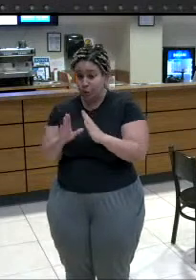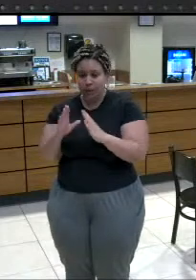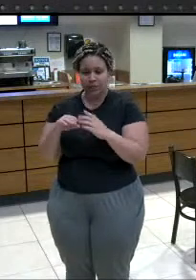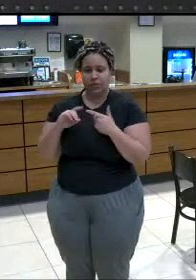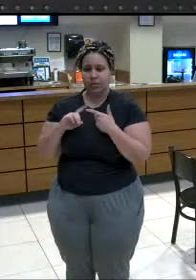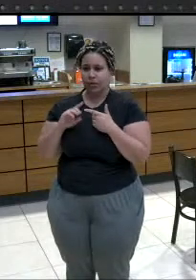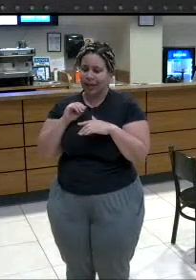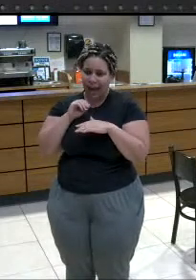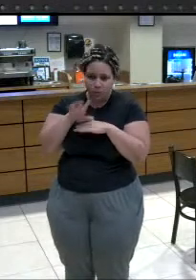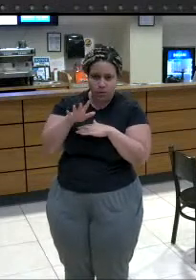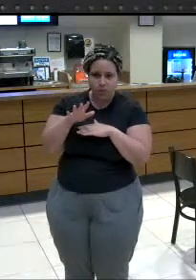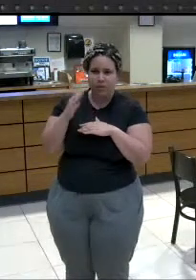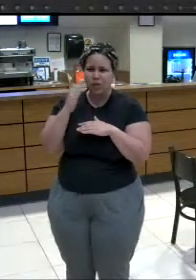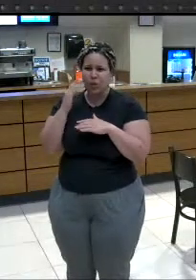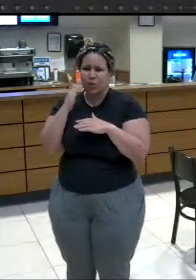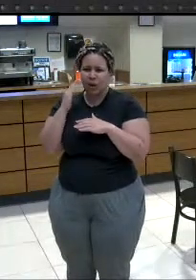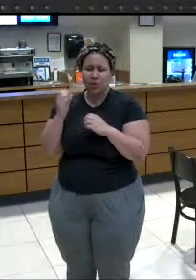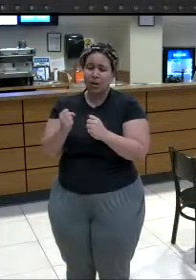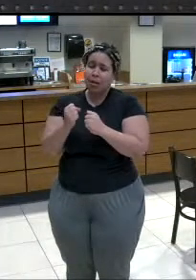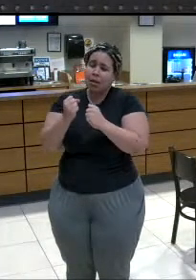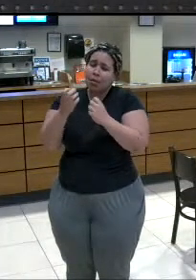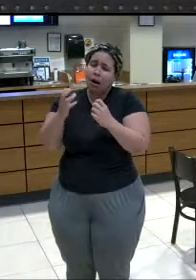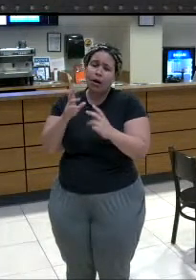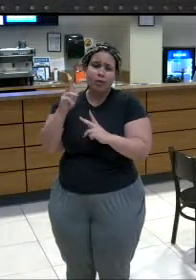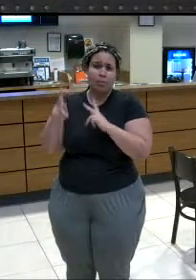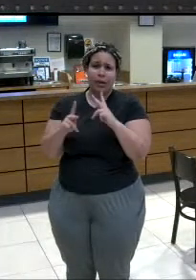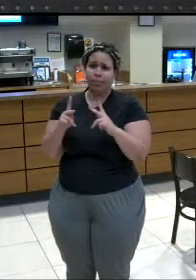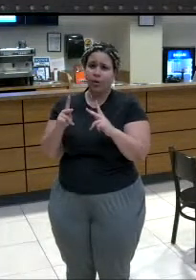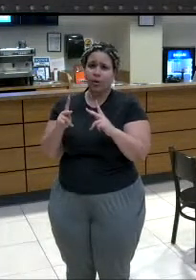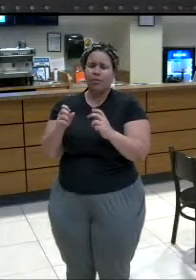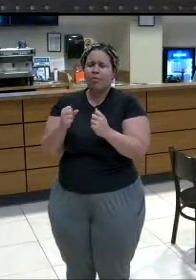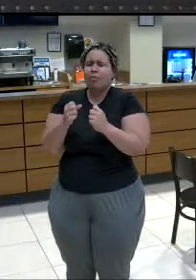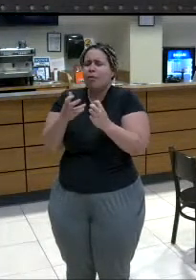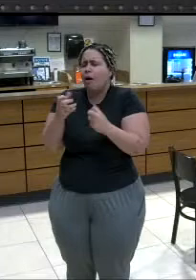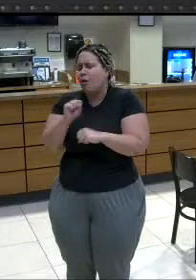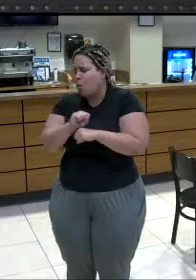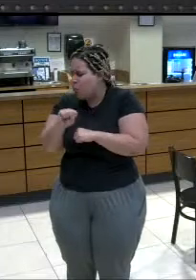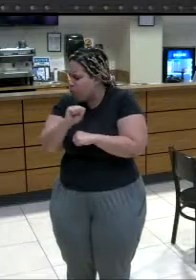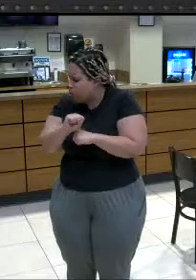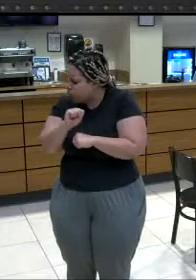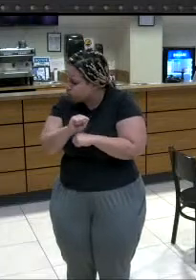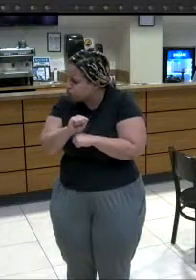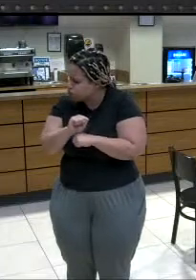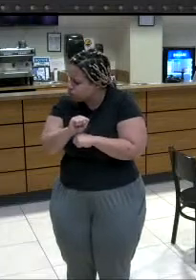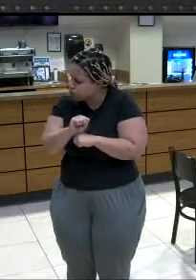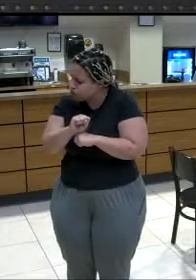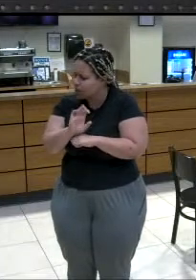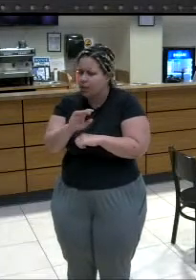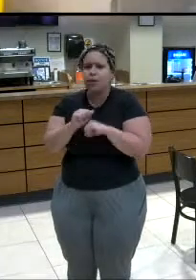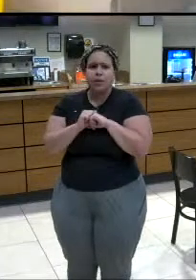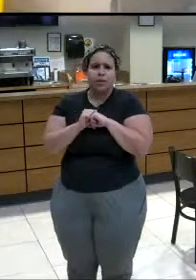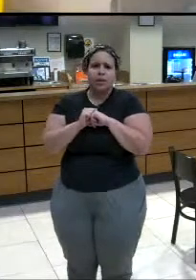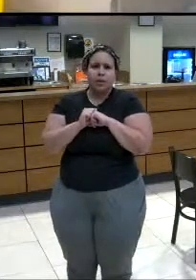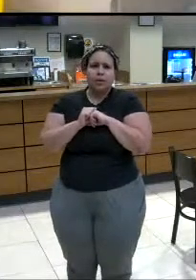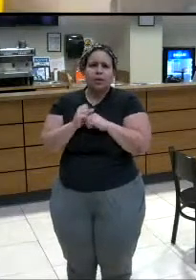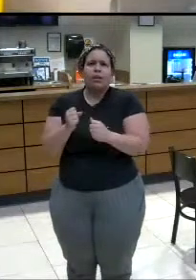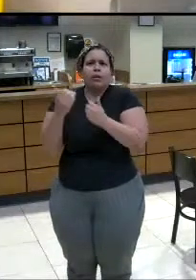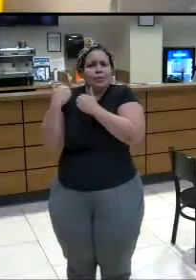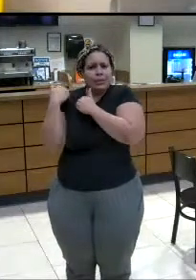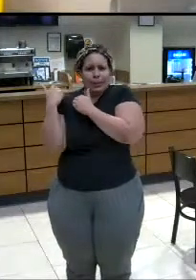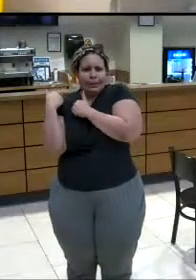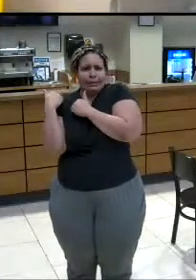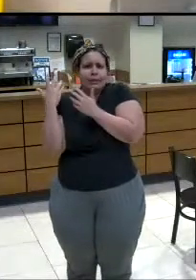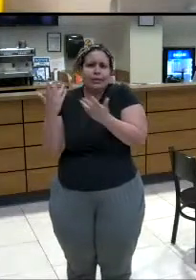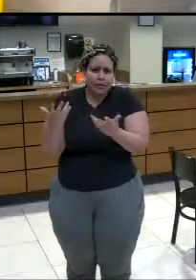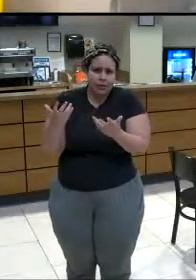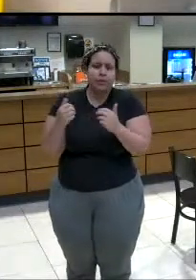ratio, it's just, it's huge. It's a lot of work, a lot of heavy lifting. So Last year, one thing I did, and I'm going to look to bring that back